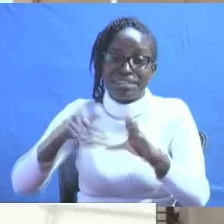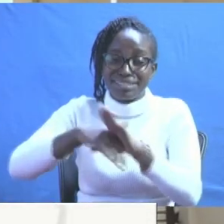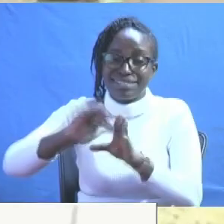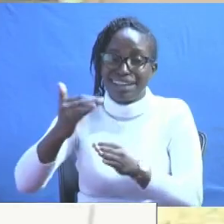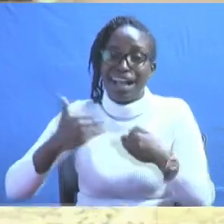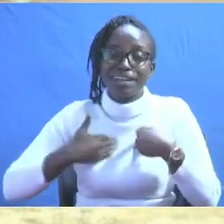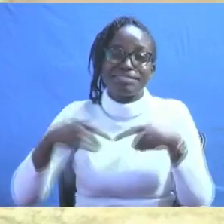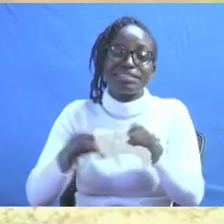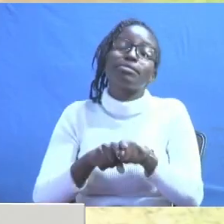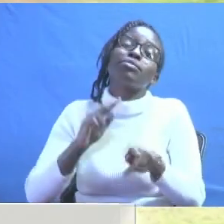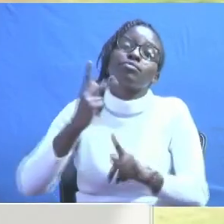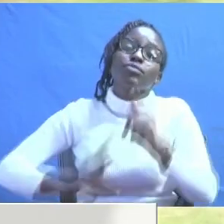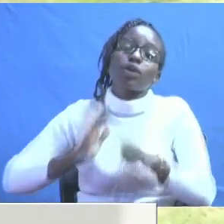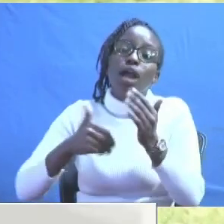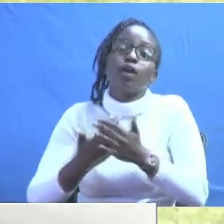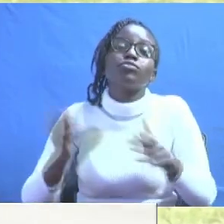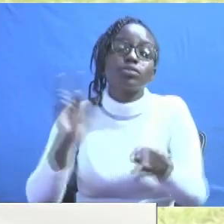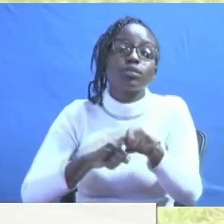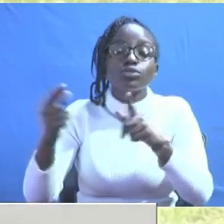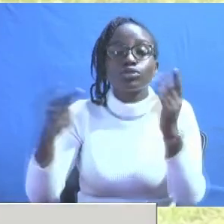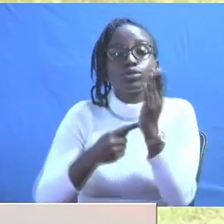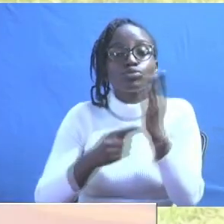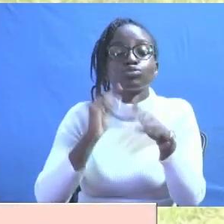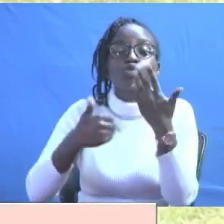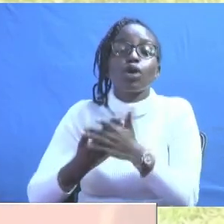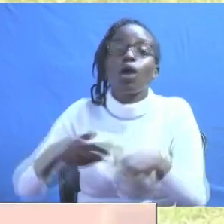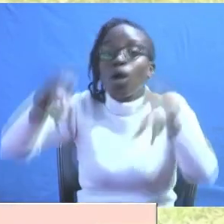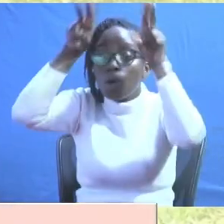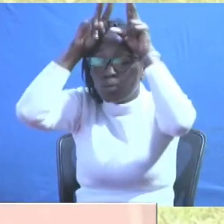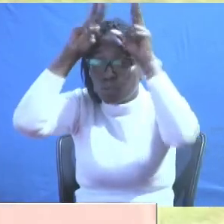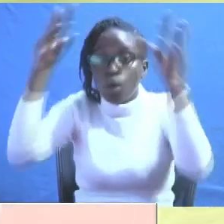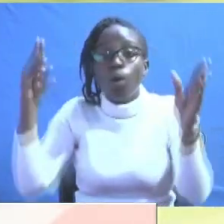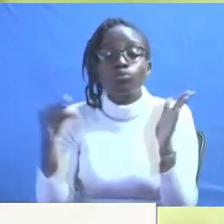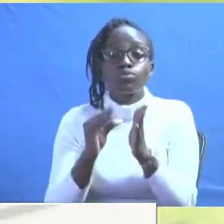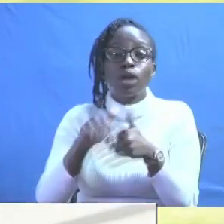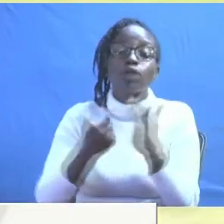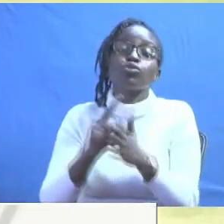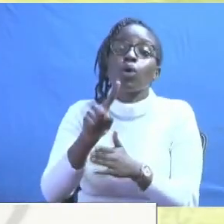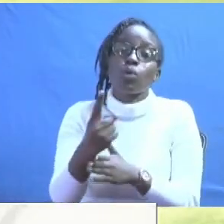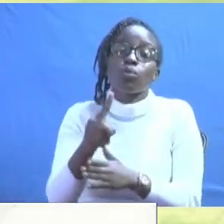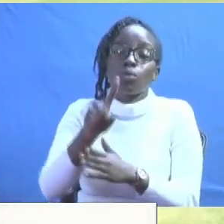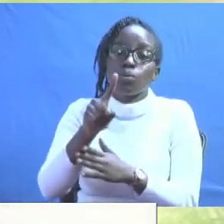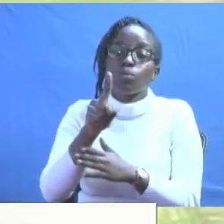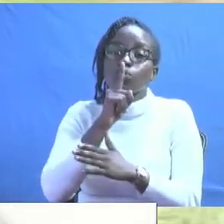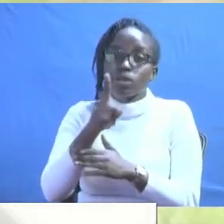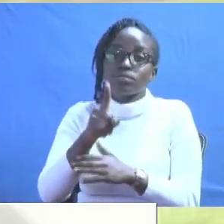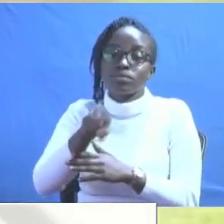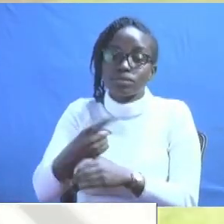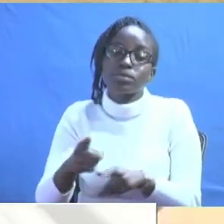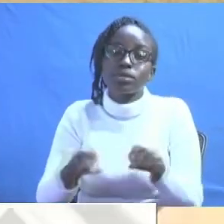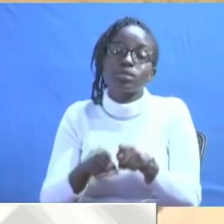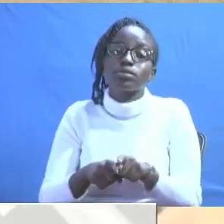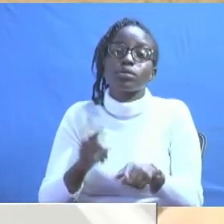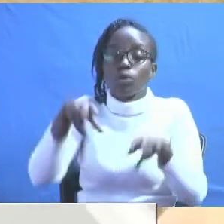introduced artificial insemination technology for goats, targeting to produce over 100,000 semen for artificial insemination for the